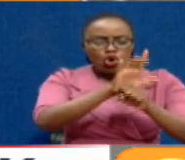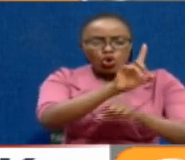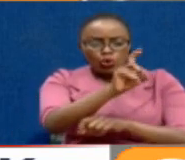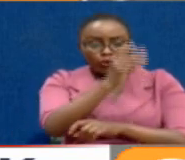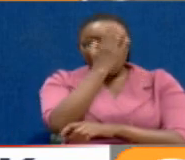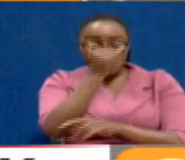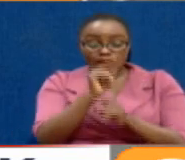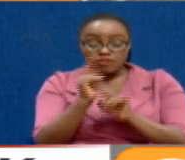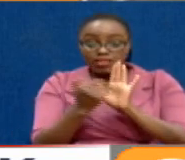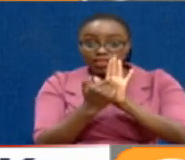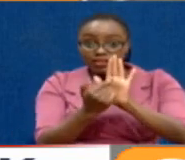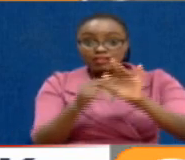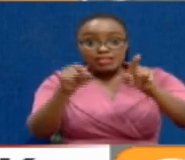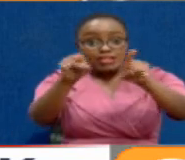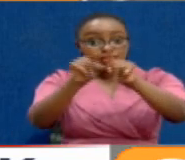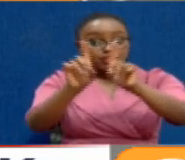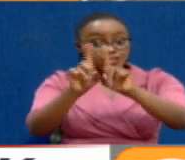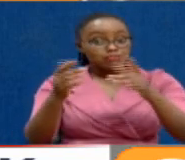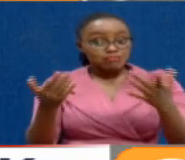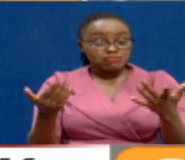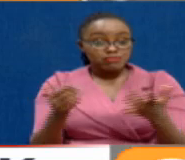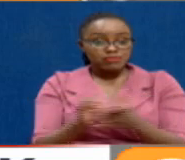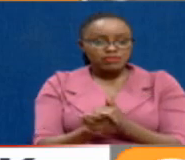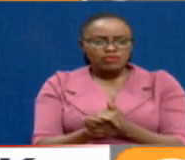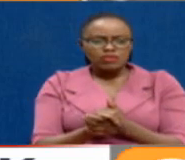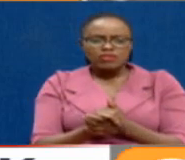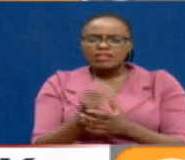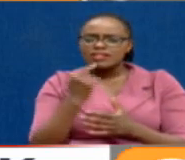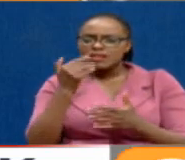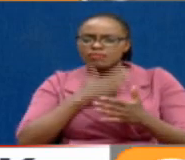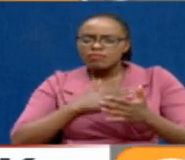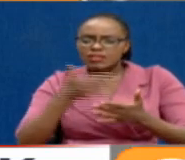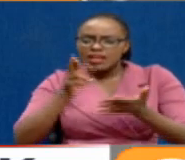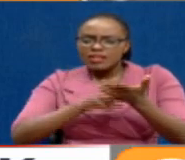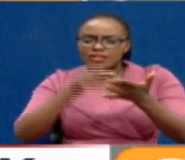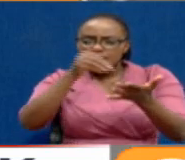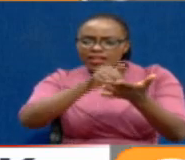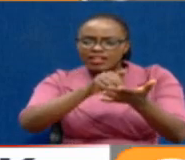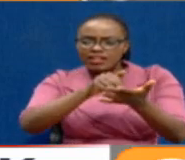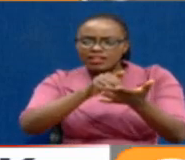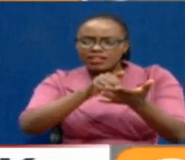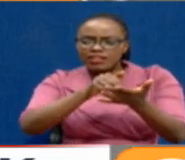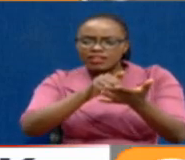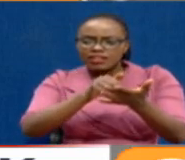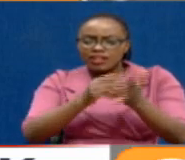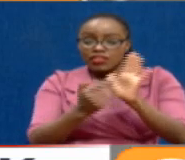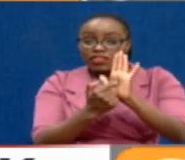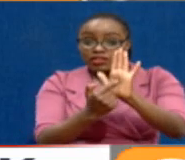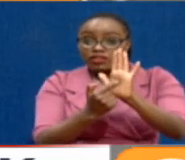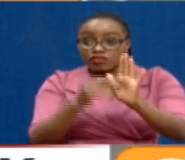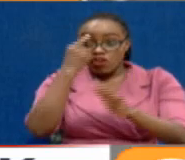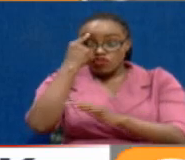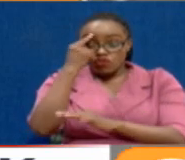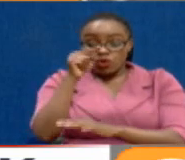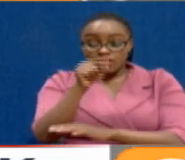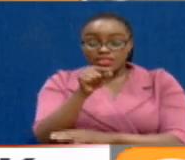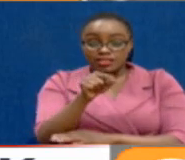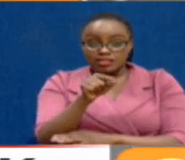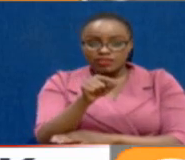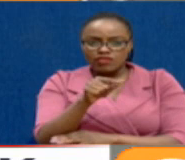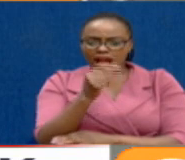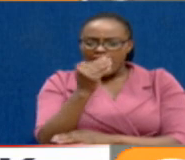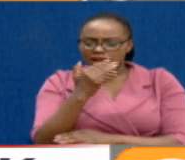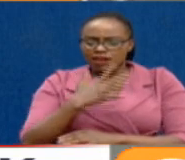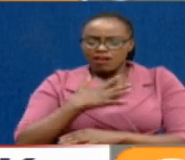Because the symptoms are similar. Okay, sorry, we'll say that again, Francisca? The symptoms for the asthma.